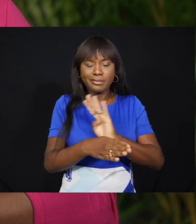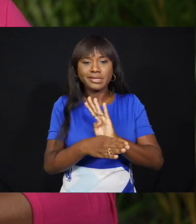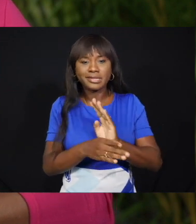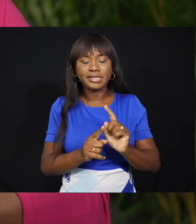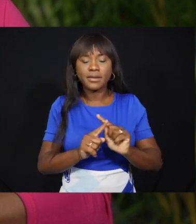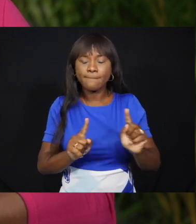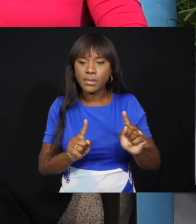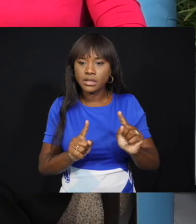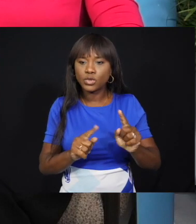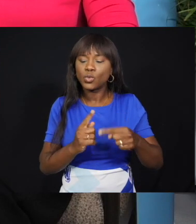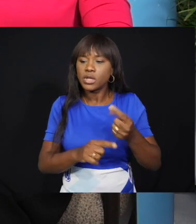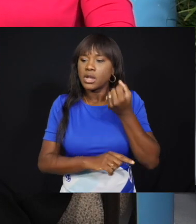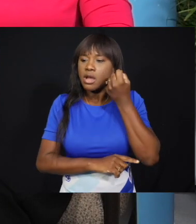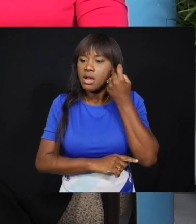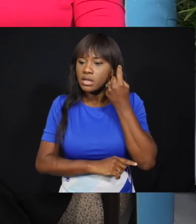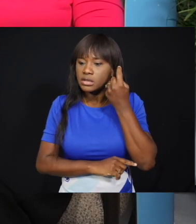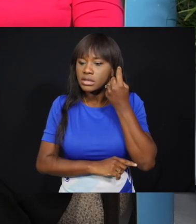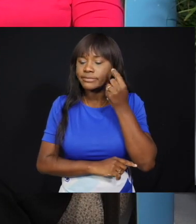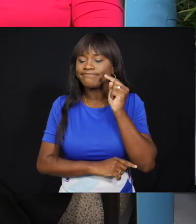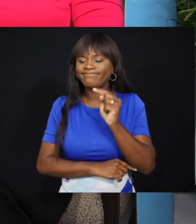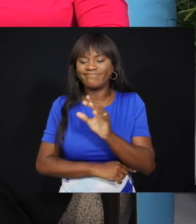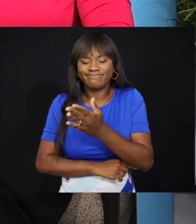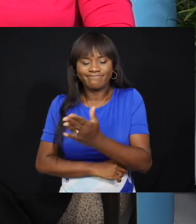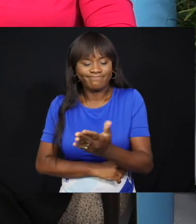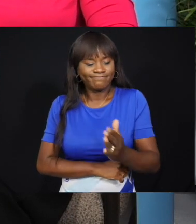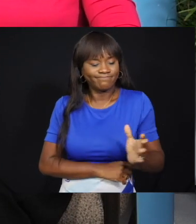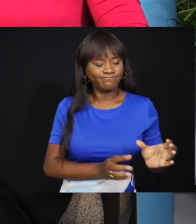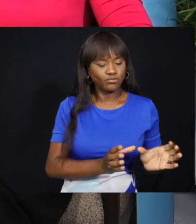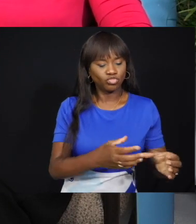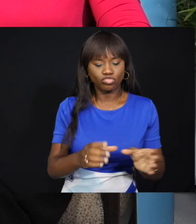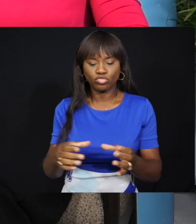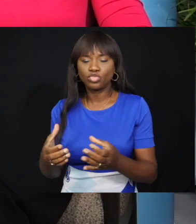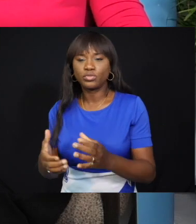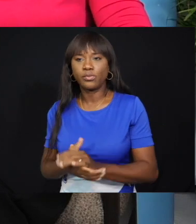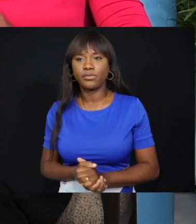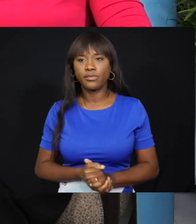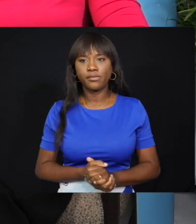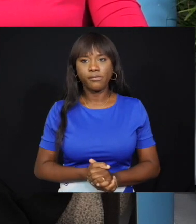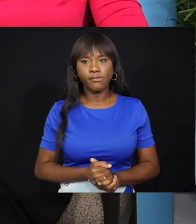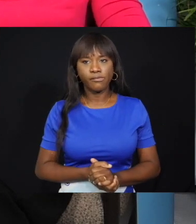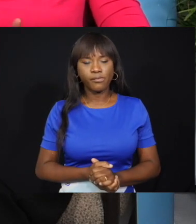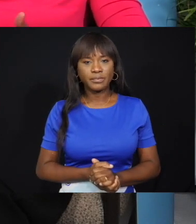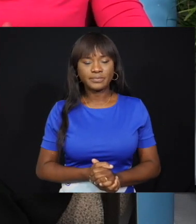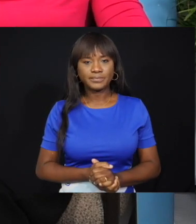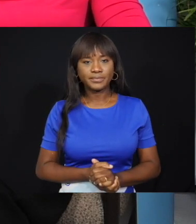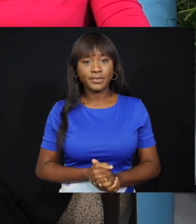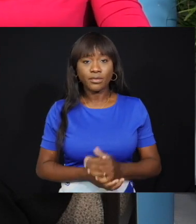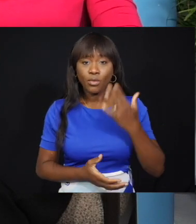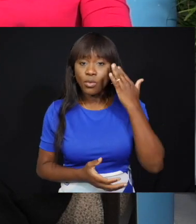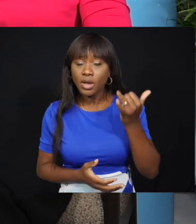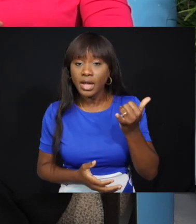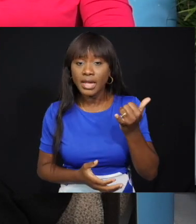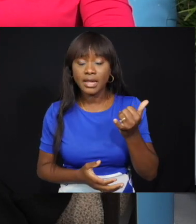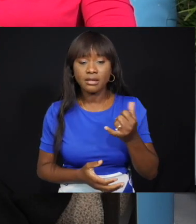where it is coming from, is from different cohorts of the seniors. And I will say this, every time I say these labels, people